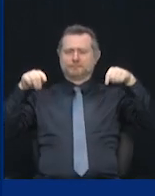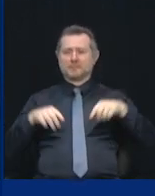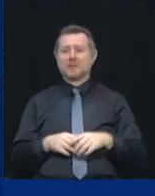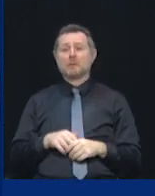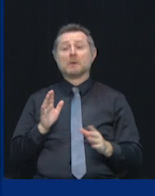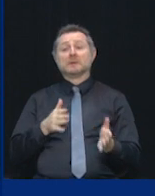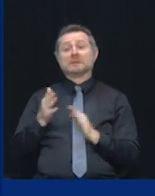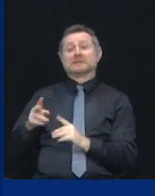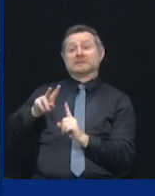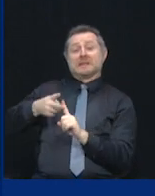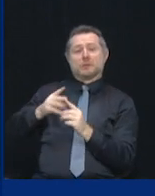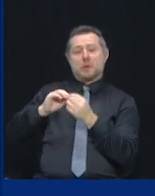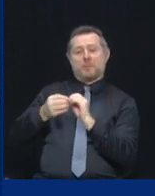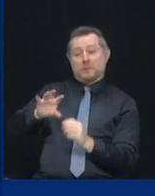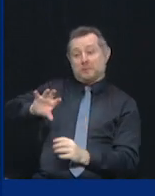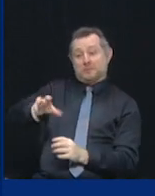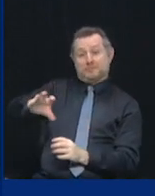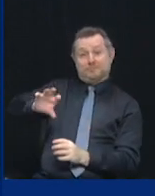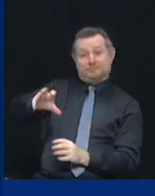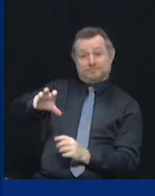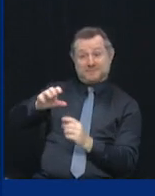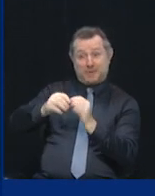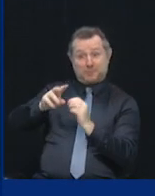Second metric, hospitalization rate.